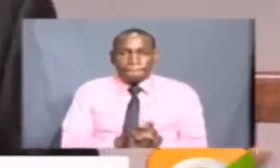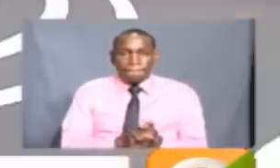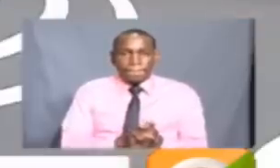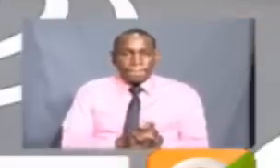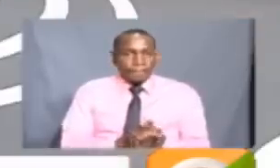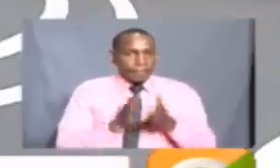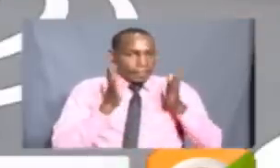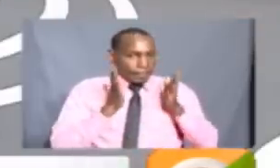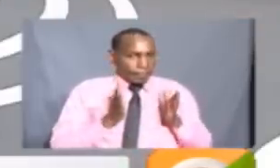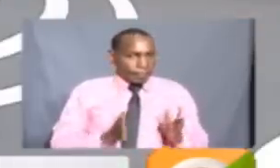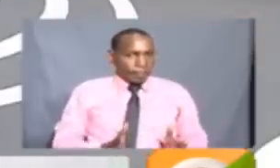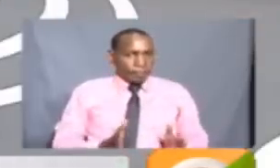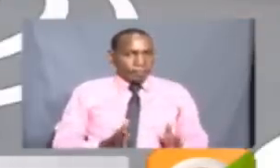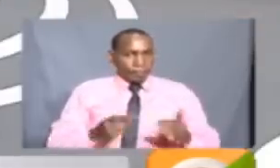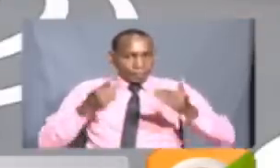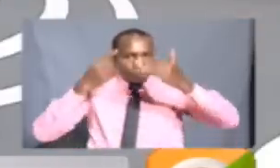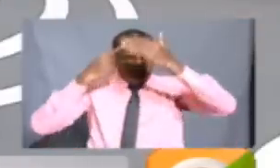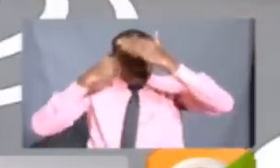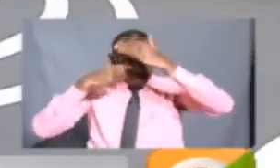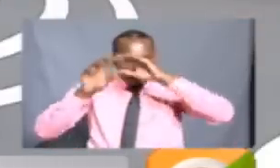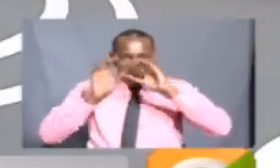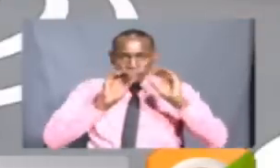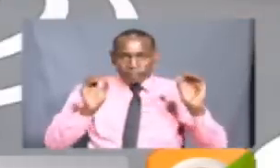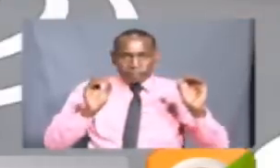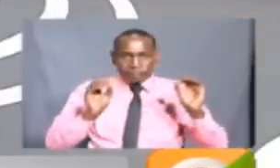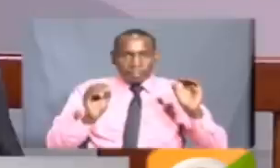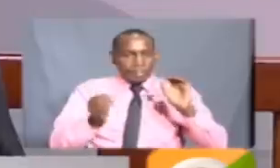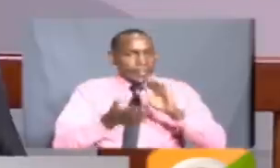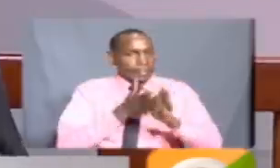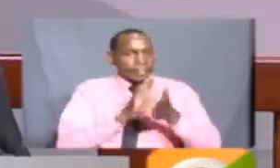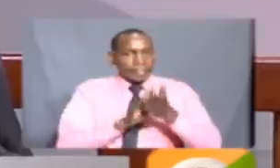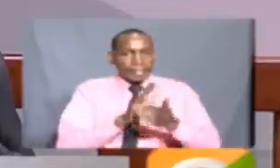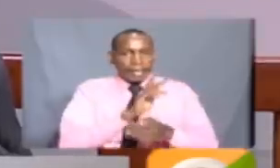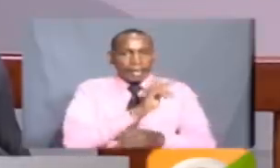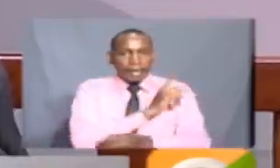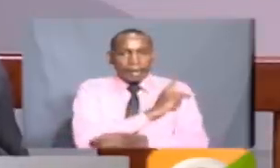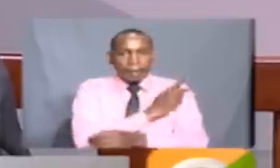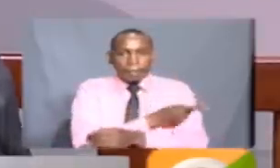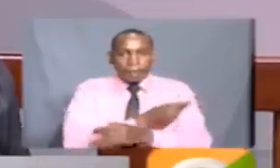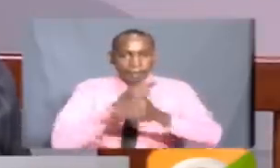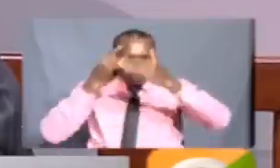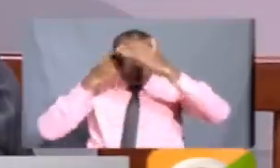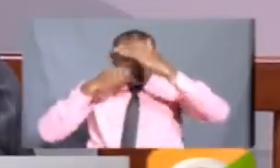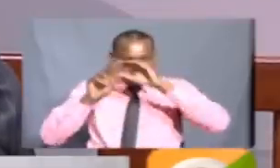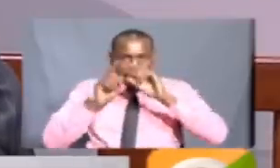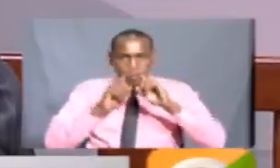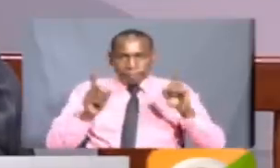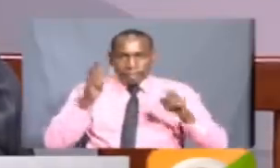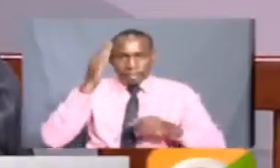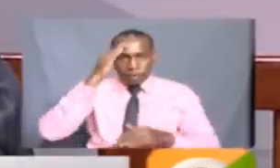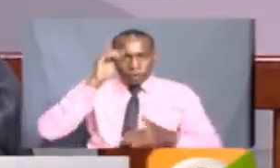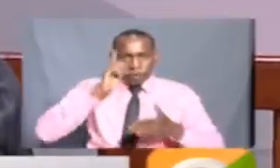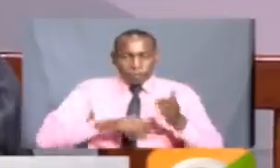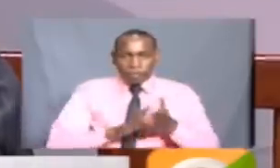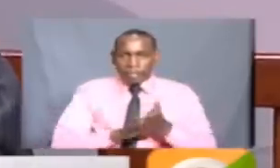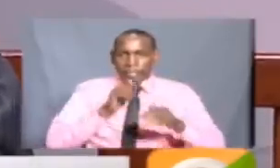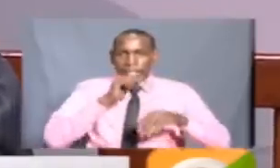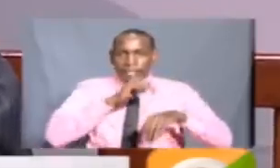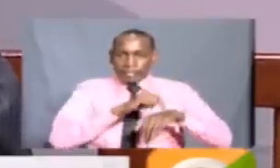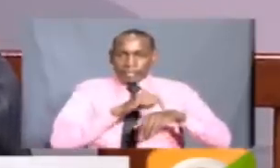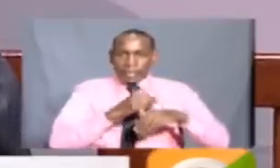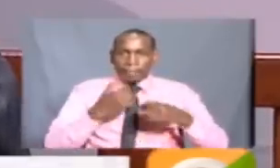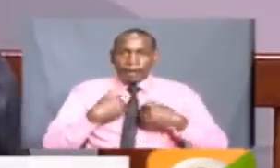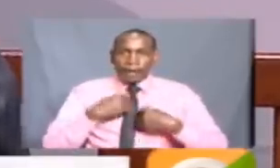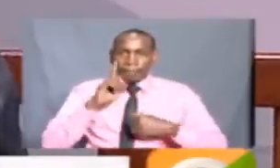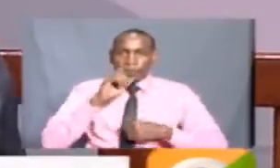Personally, I'm not a Jewish prophet. I do not have the power of prophecy. But what I know is that when you are just